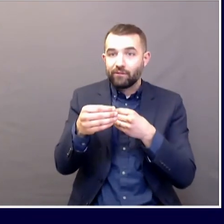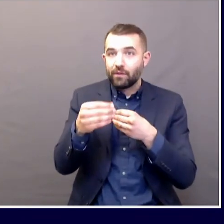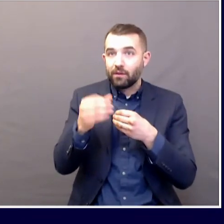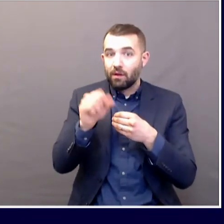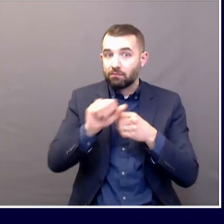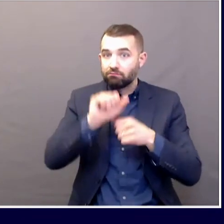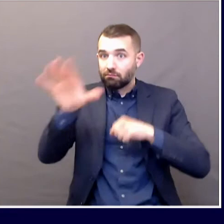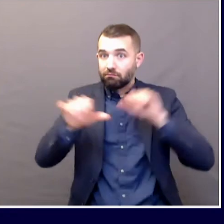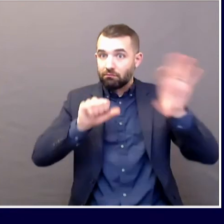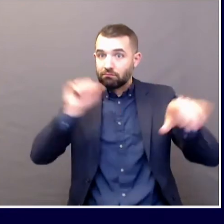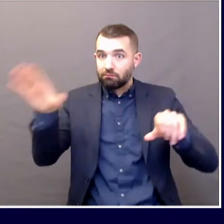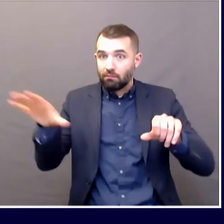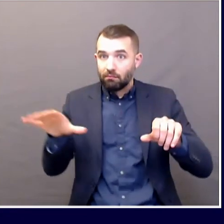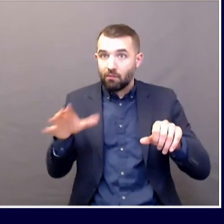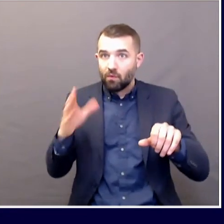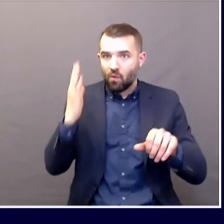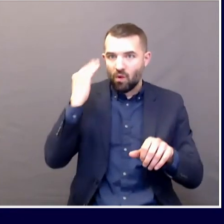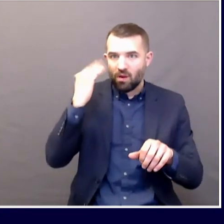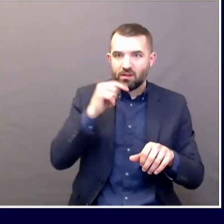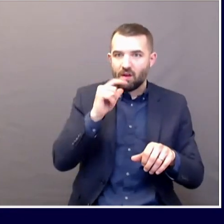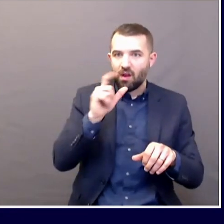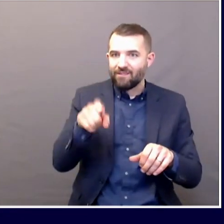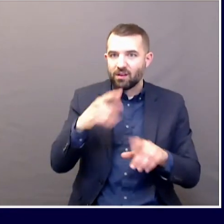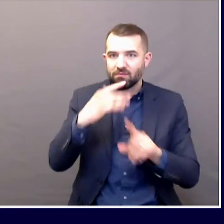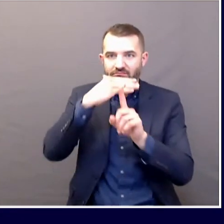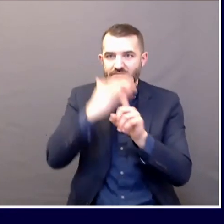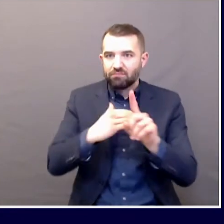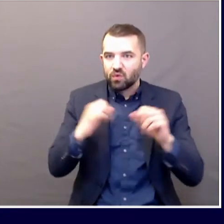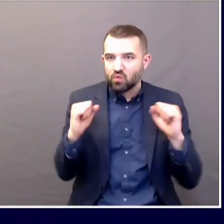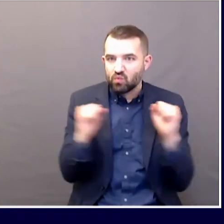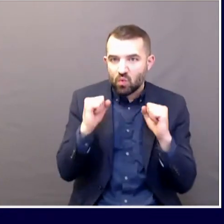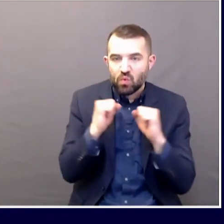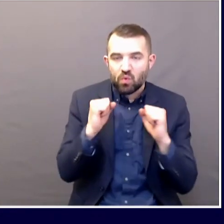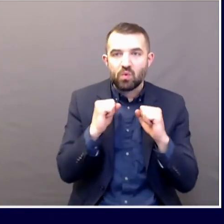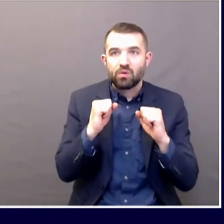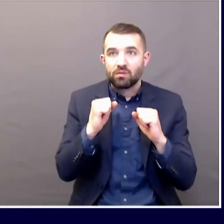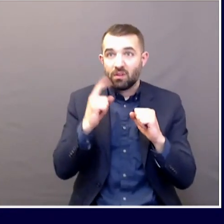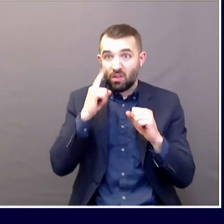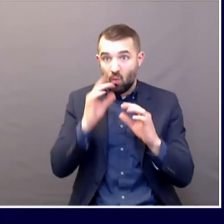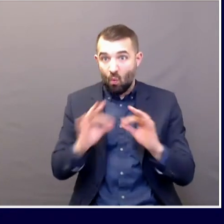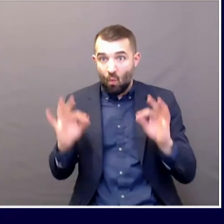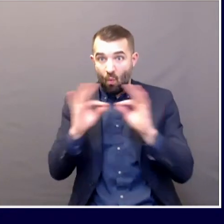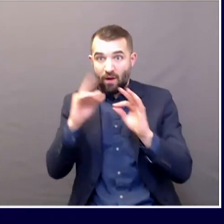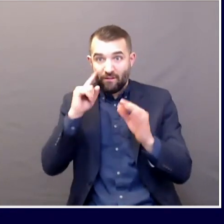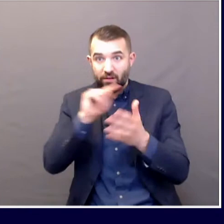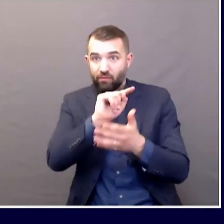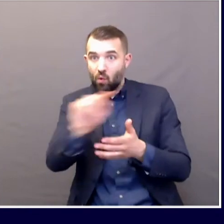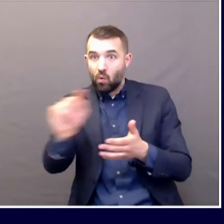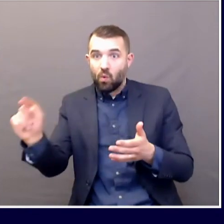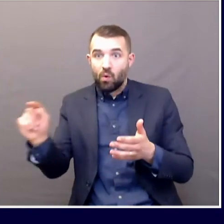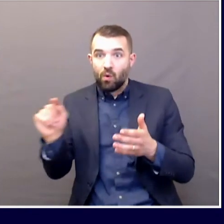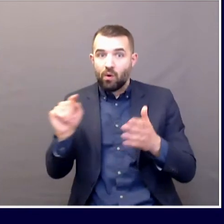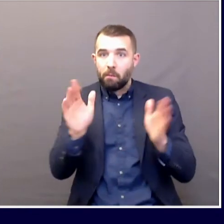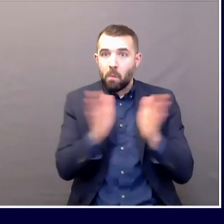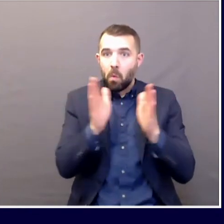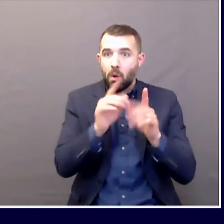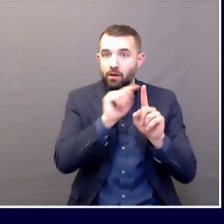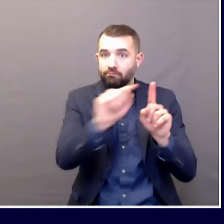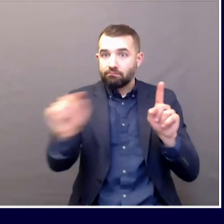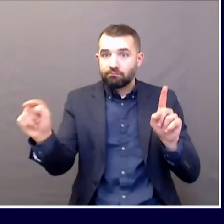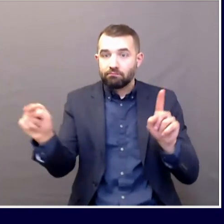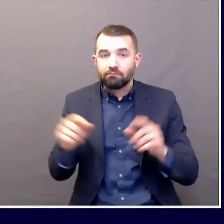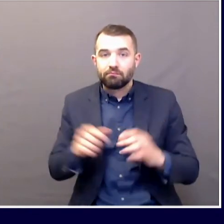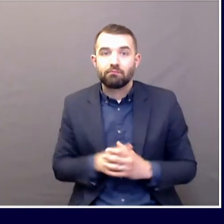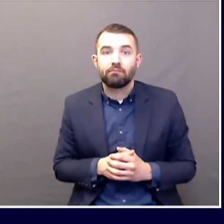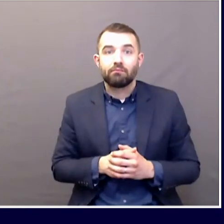shelf stable and they can do home visits, things like that? It opens up that possibility. It opens up a number of